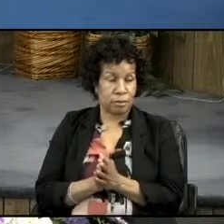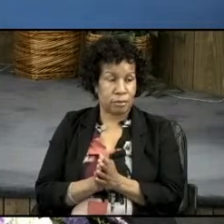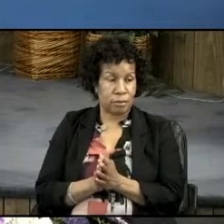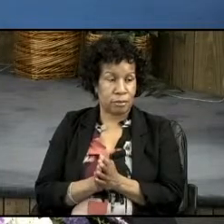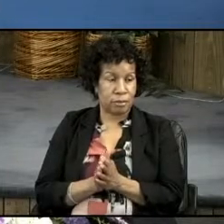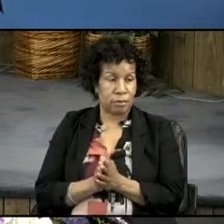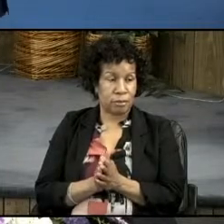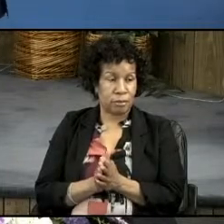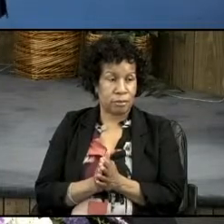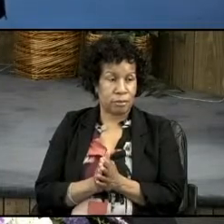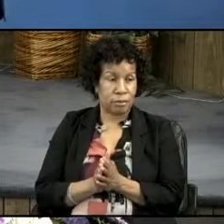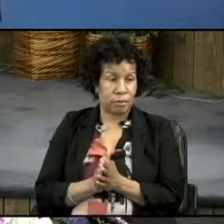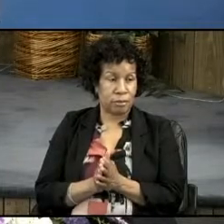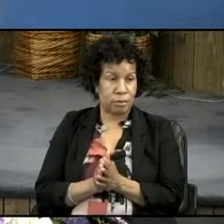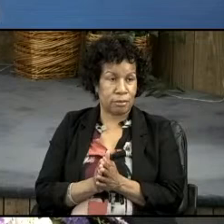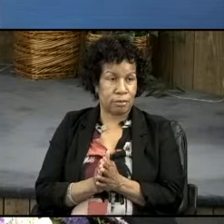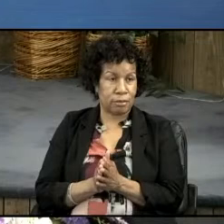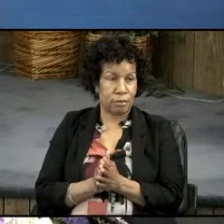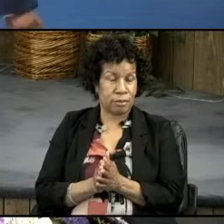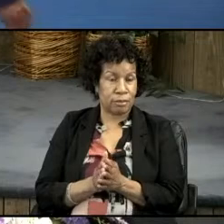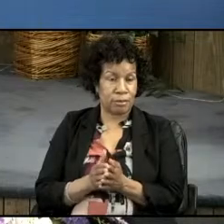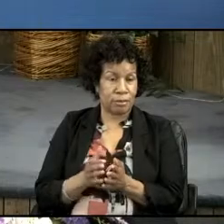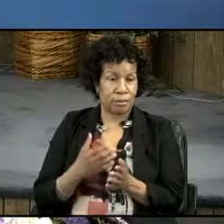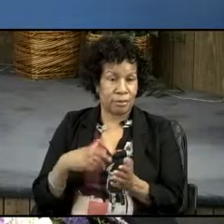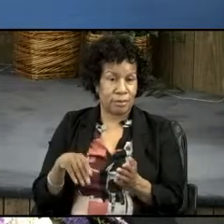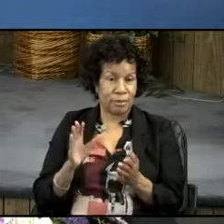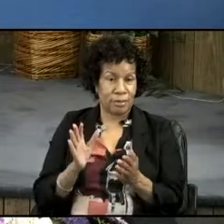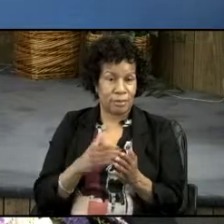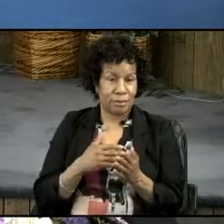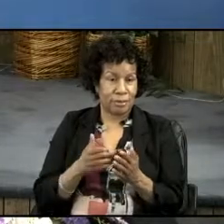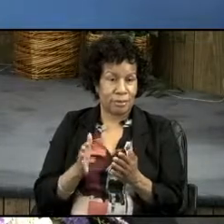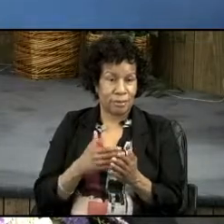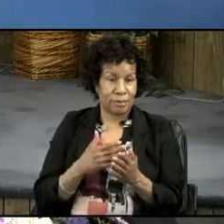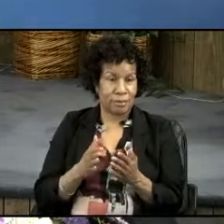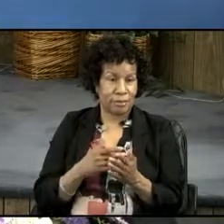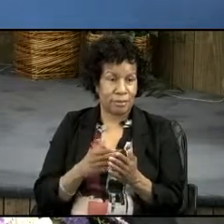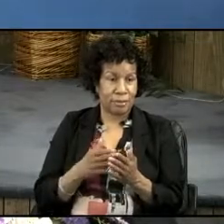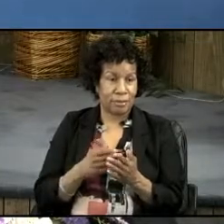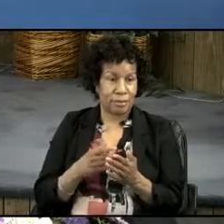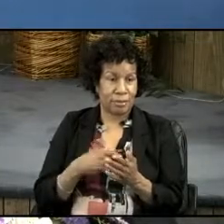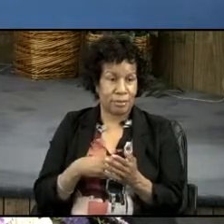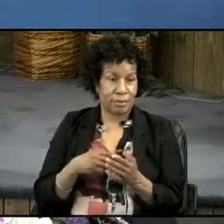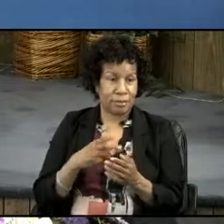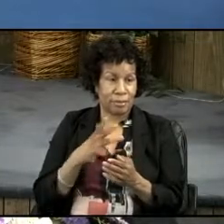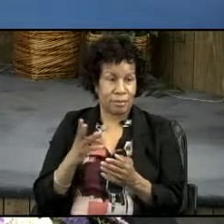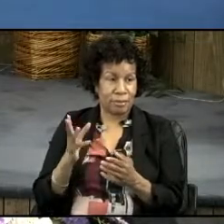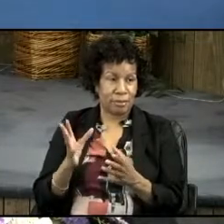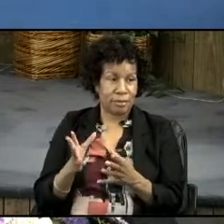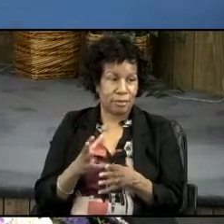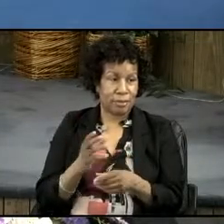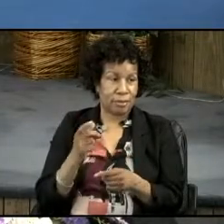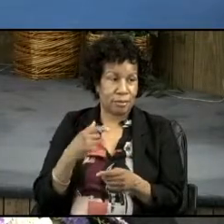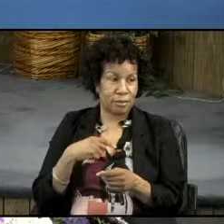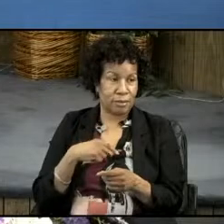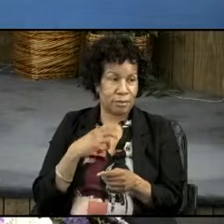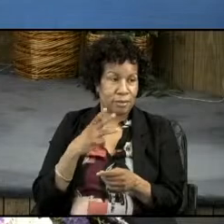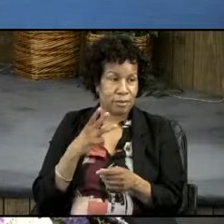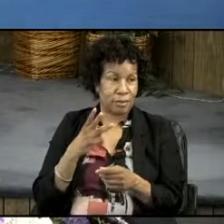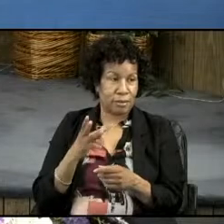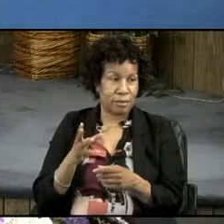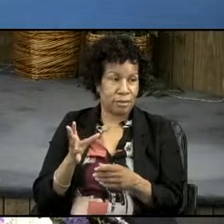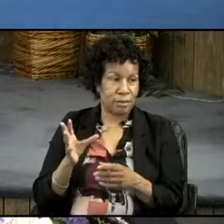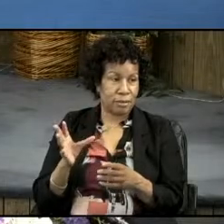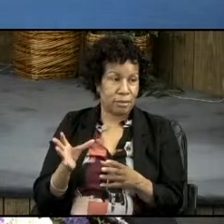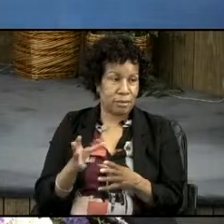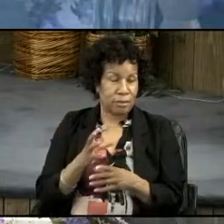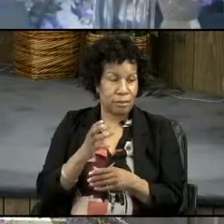And somebody would just break out, I will trust in the Lord.